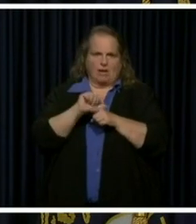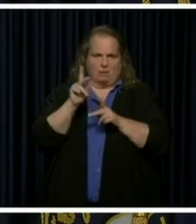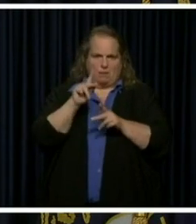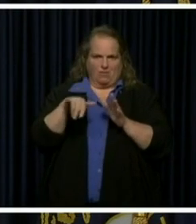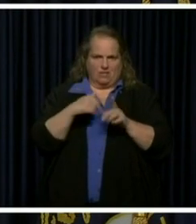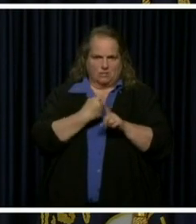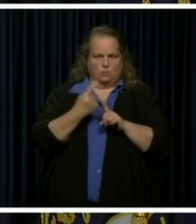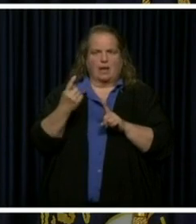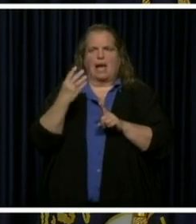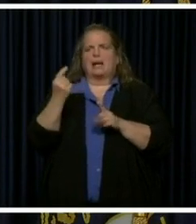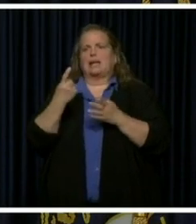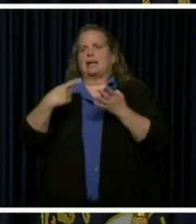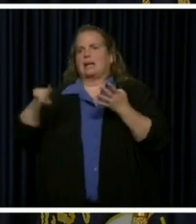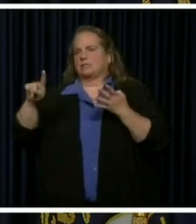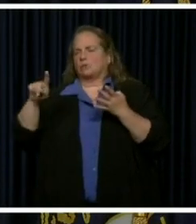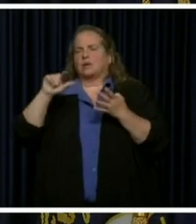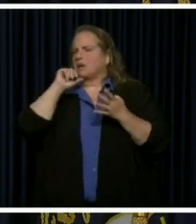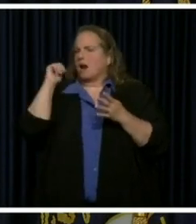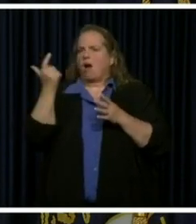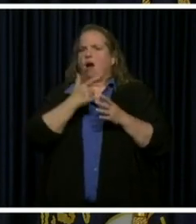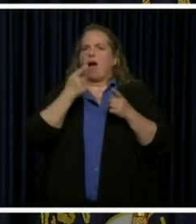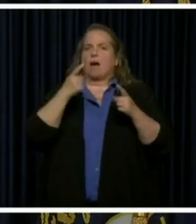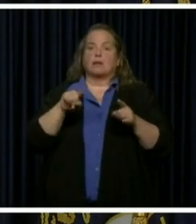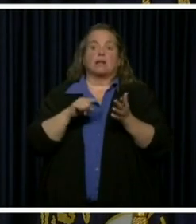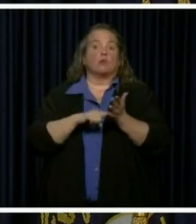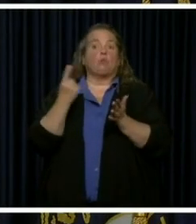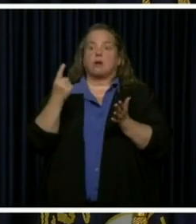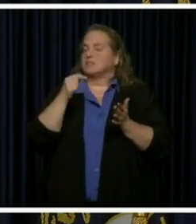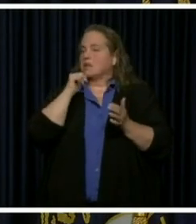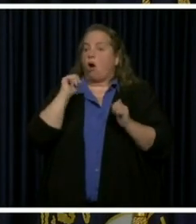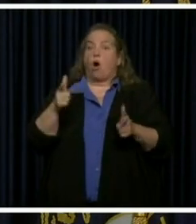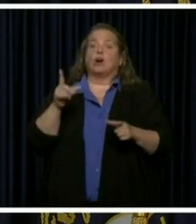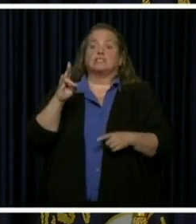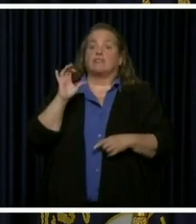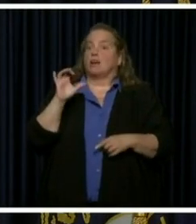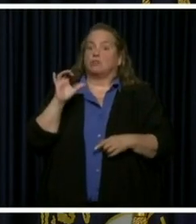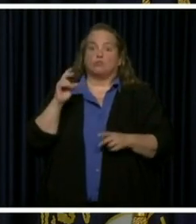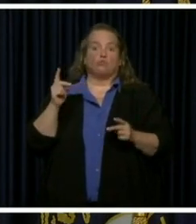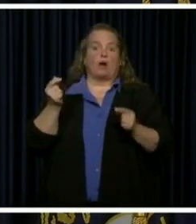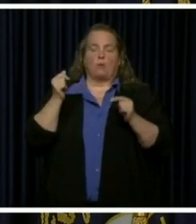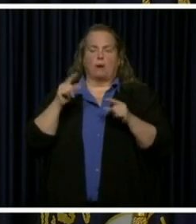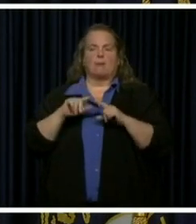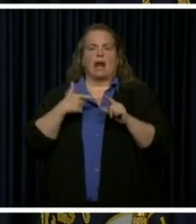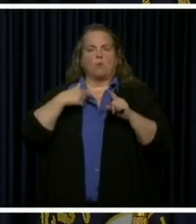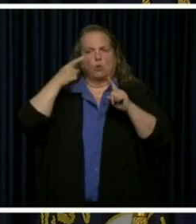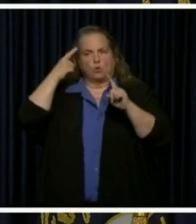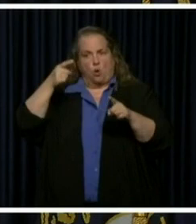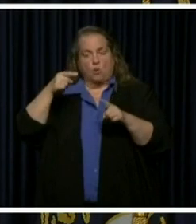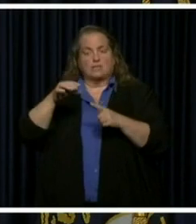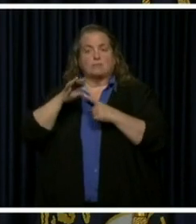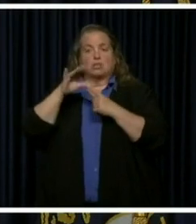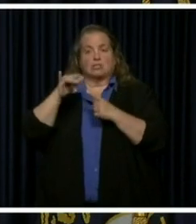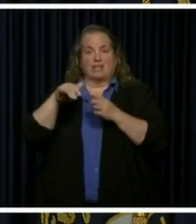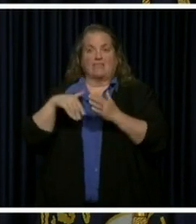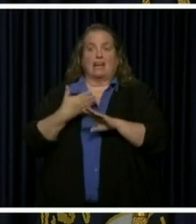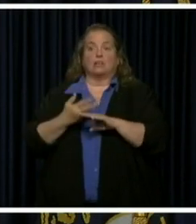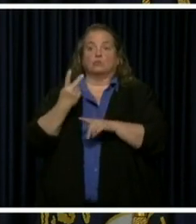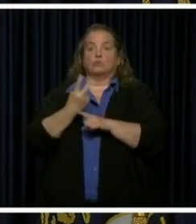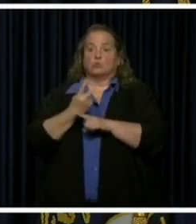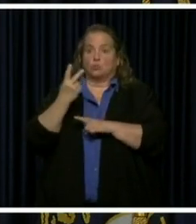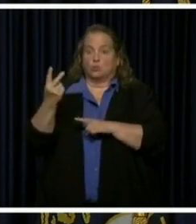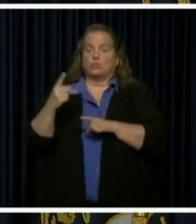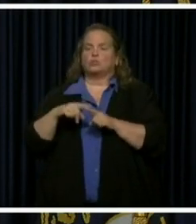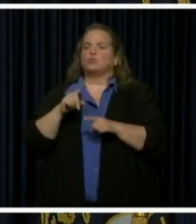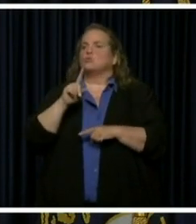people next week. It won't all happen at once. We won't have 700 immediately, but our goal is especially in the next 2 weeks